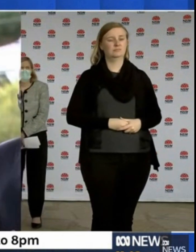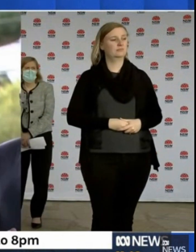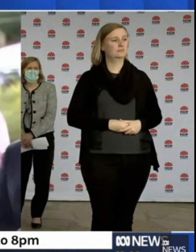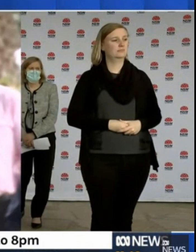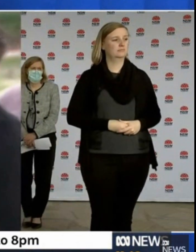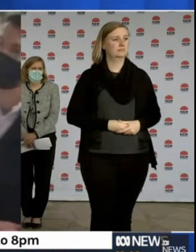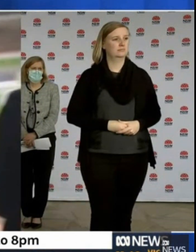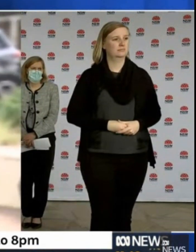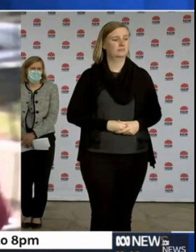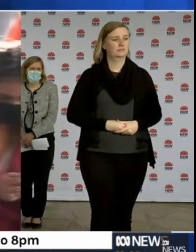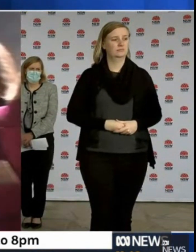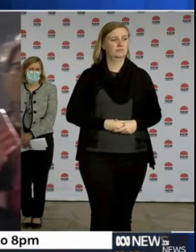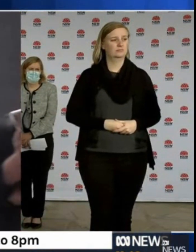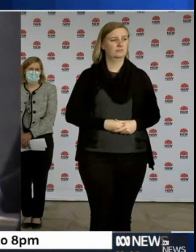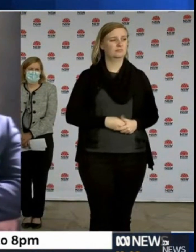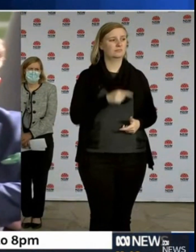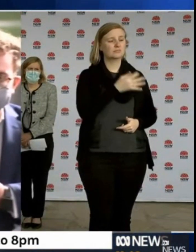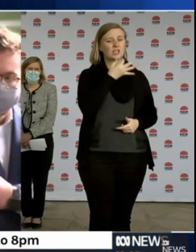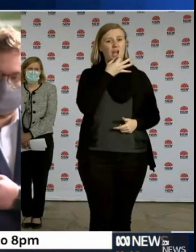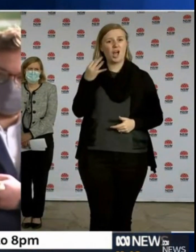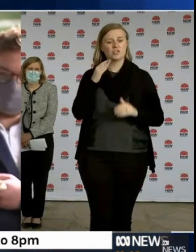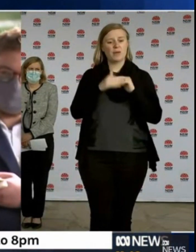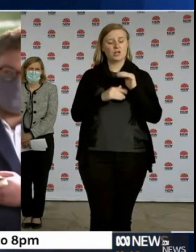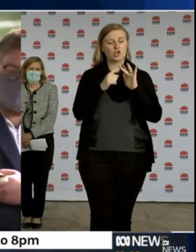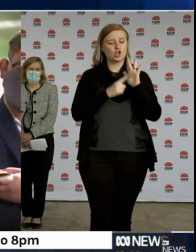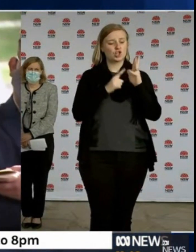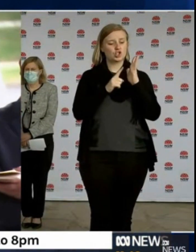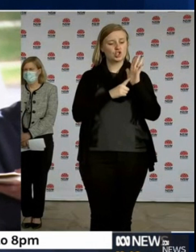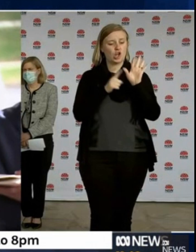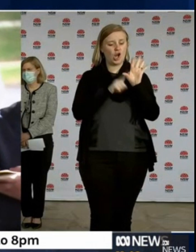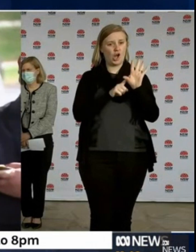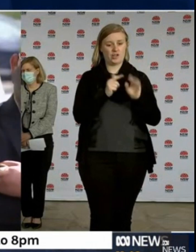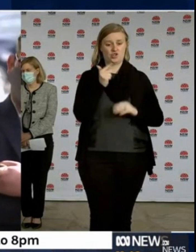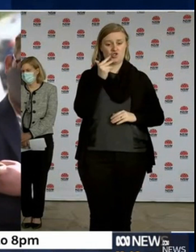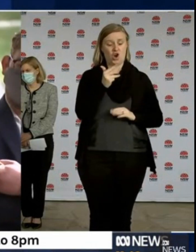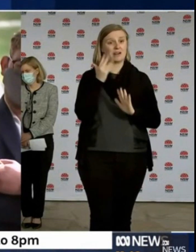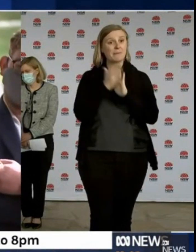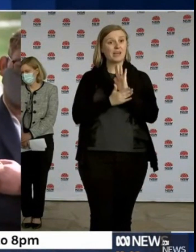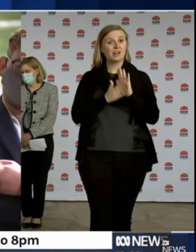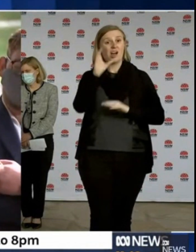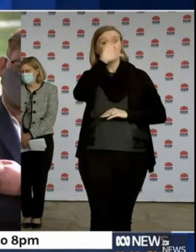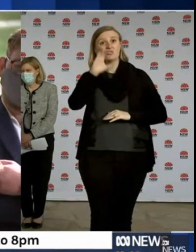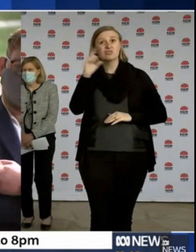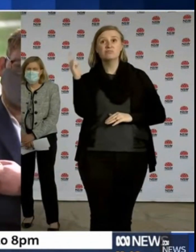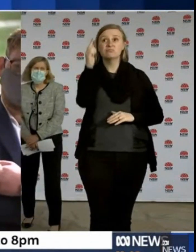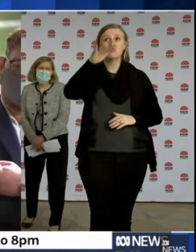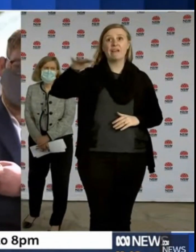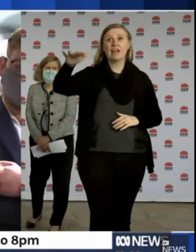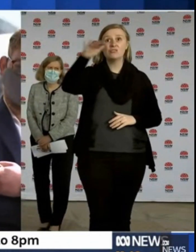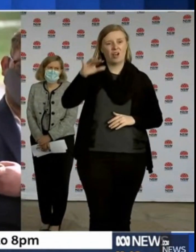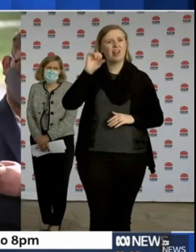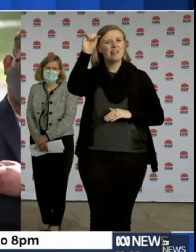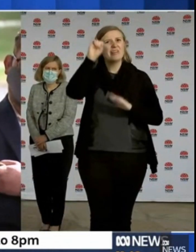all airport workers. Can you confirm if July 9th is also the current end date for regional restrictions? And if there's no regional cases